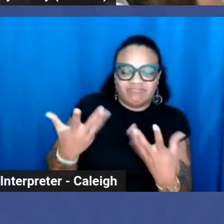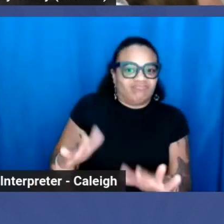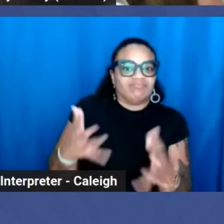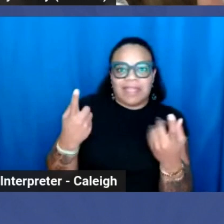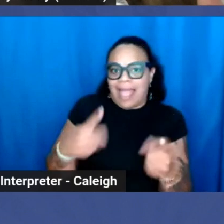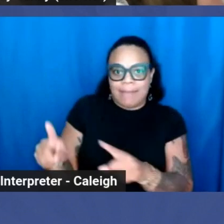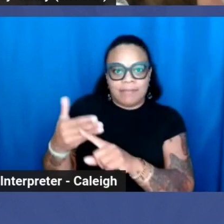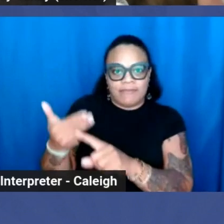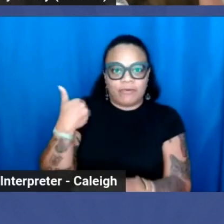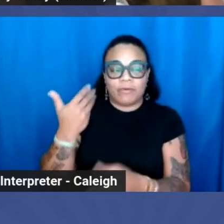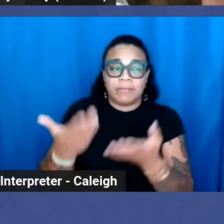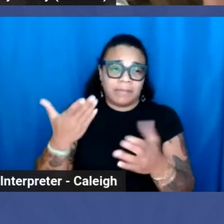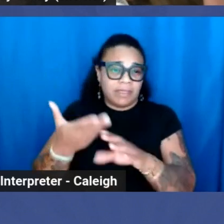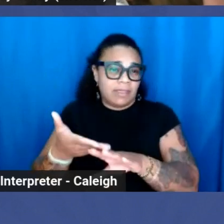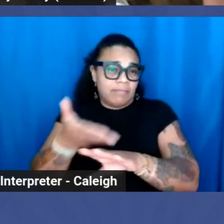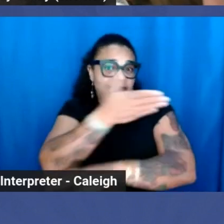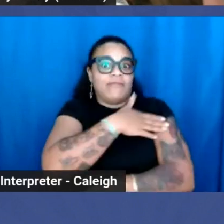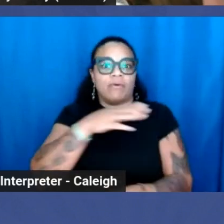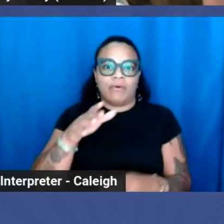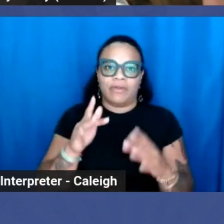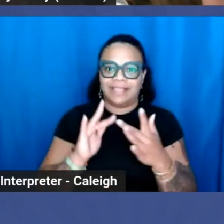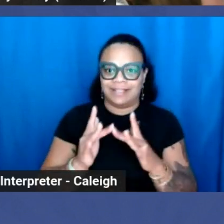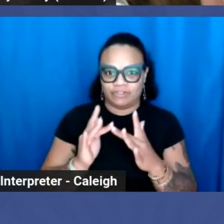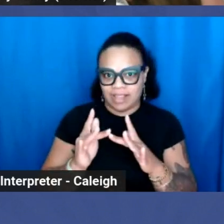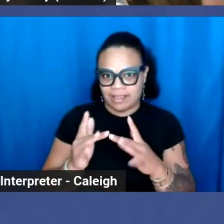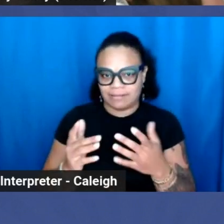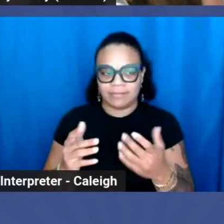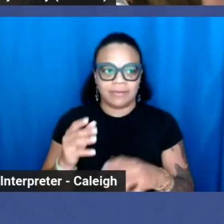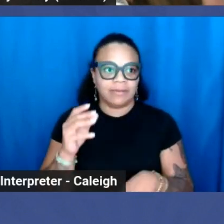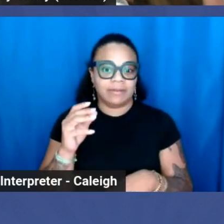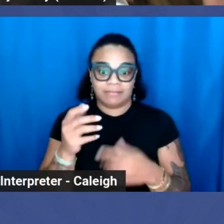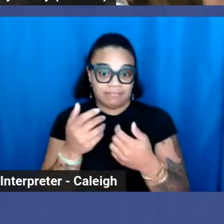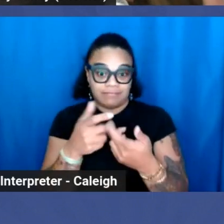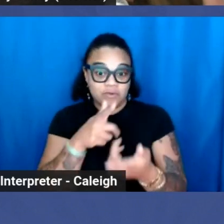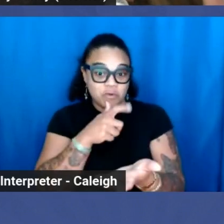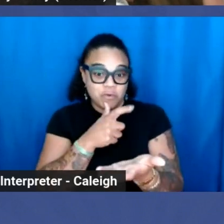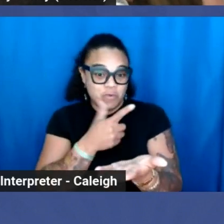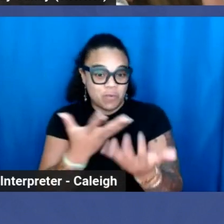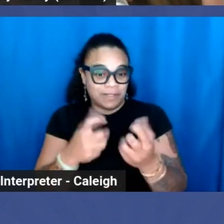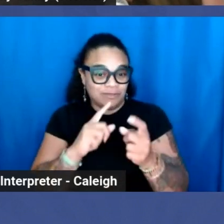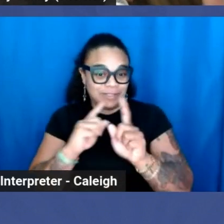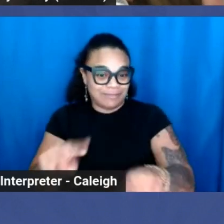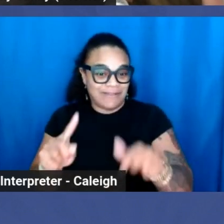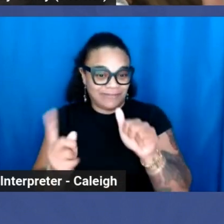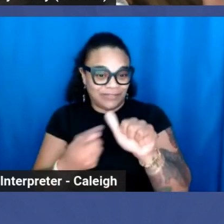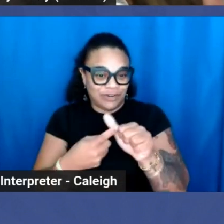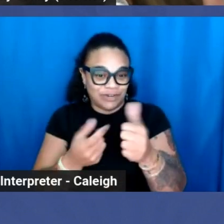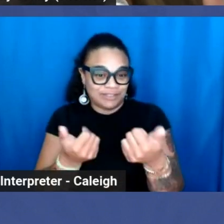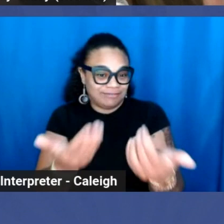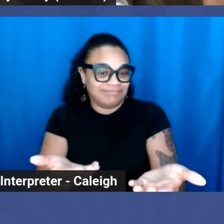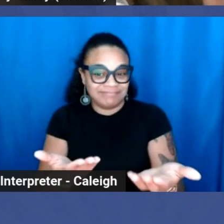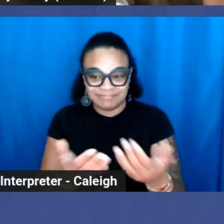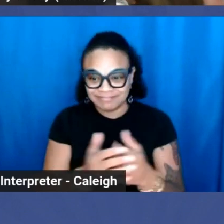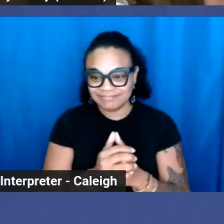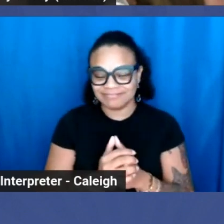maybe pre-internet, and whoever would like to start, I'm happy to start